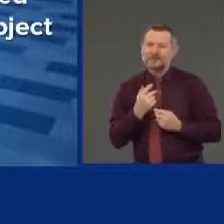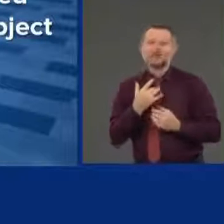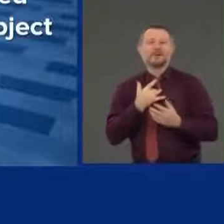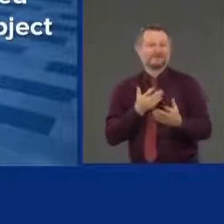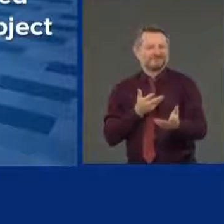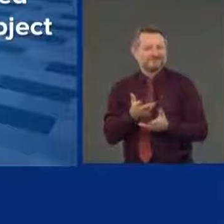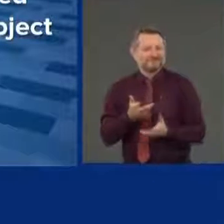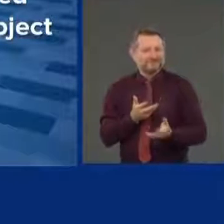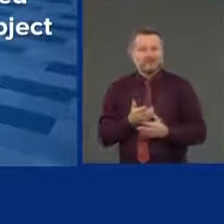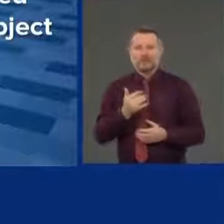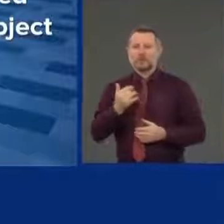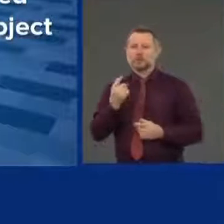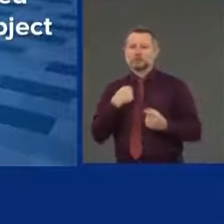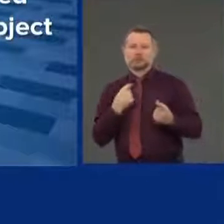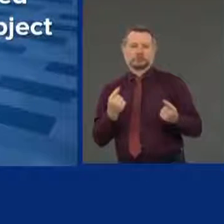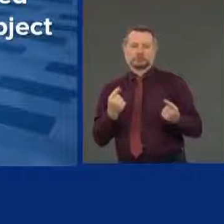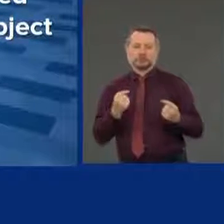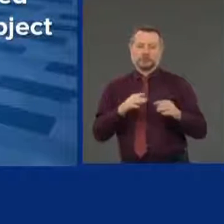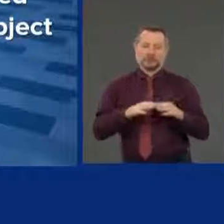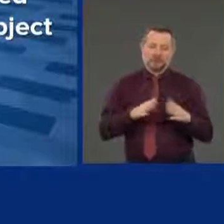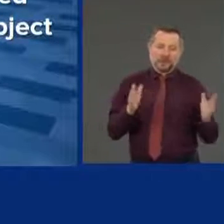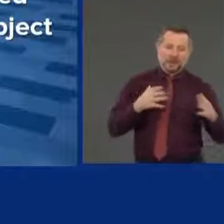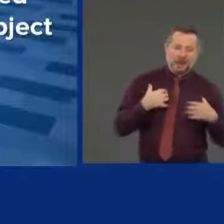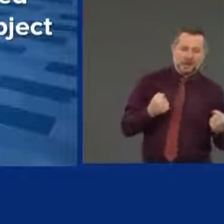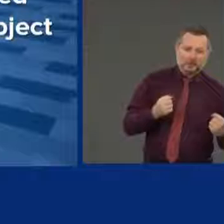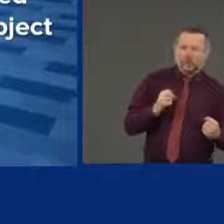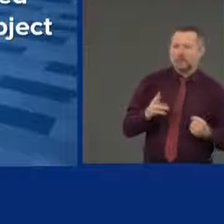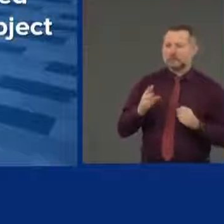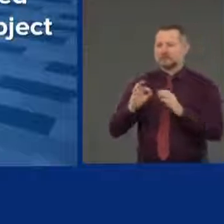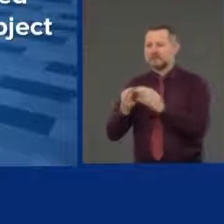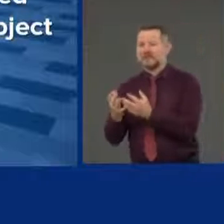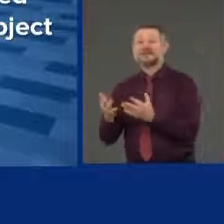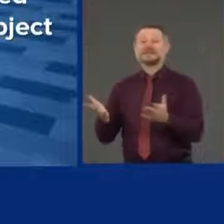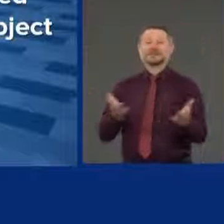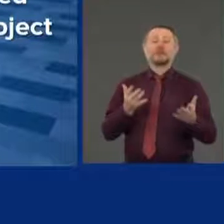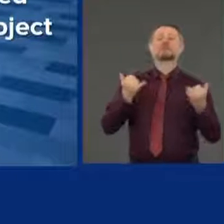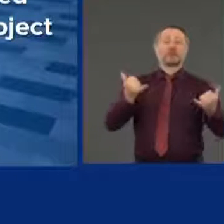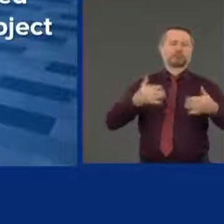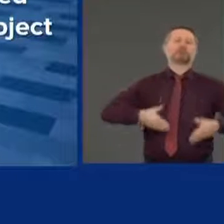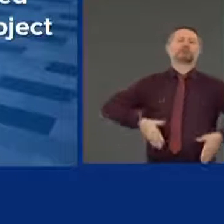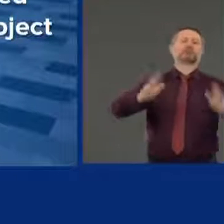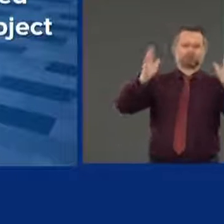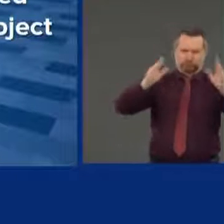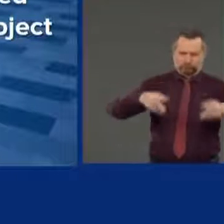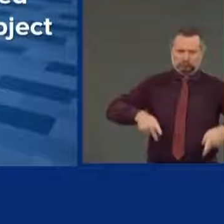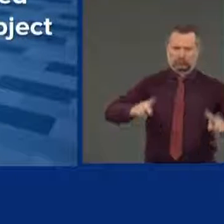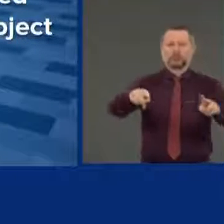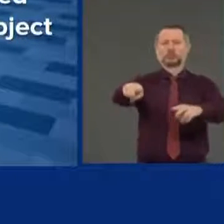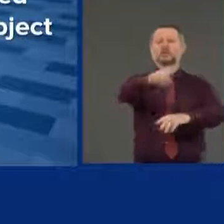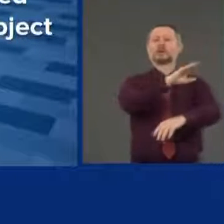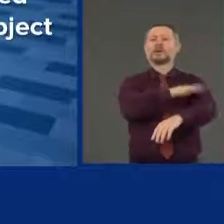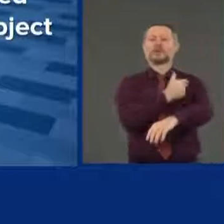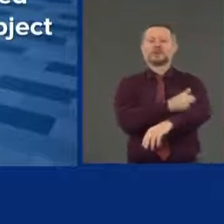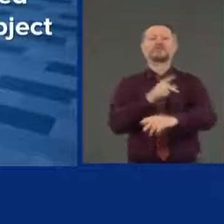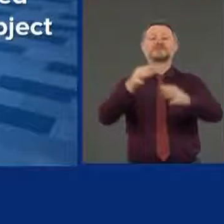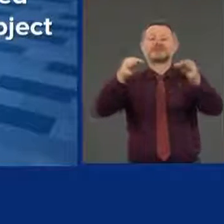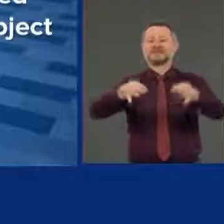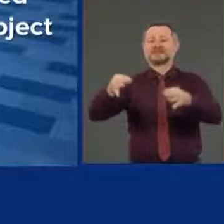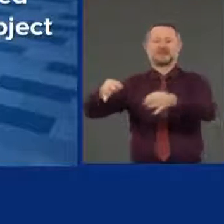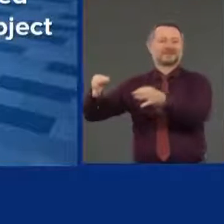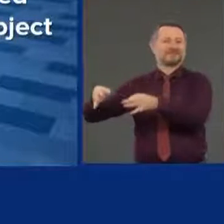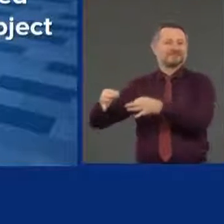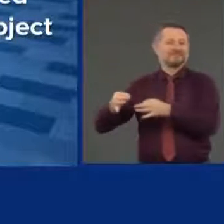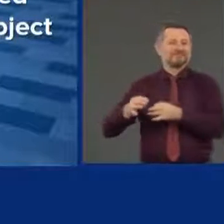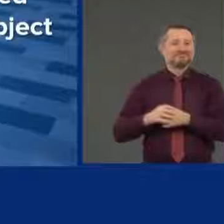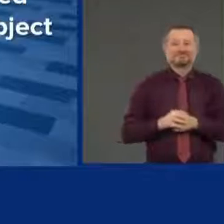hospitals. But we're going to allow hospitals to start accepting visitors at their discretion, pursuant